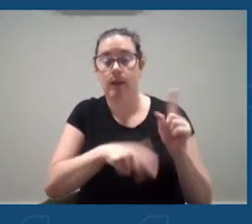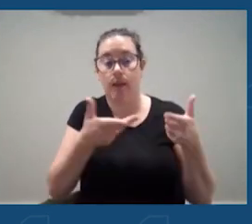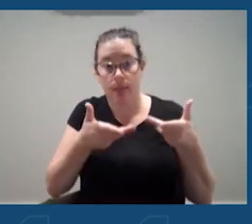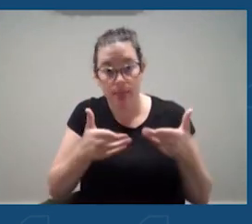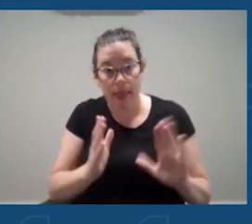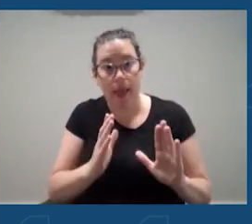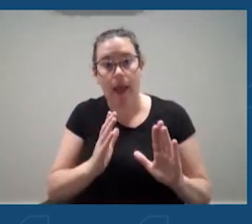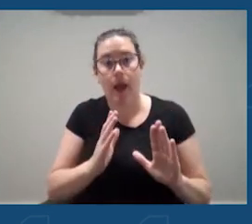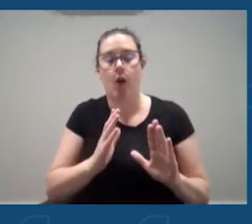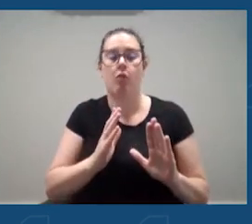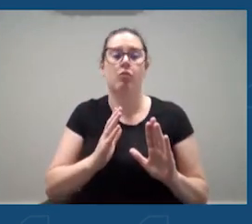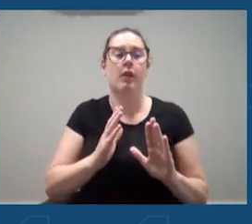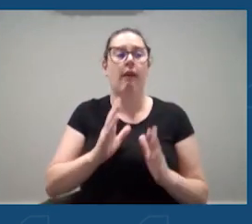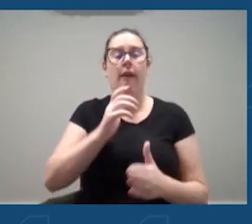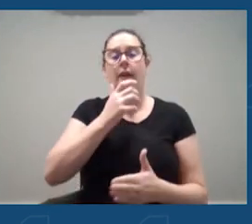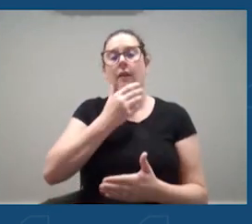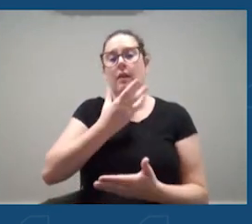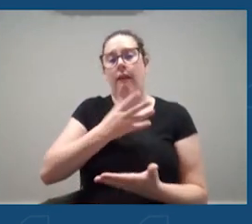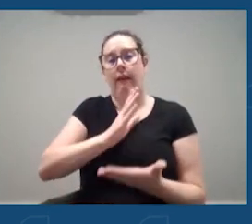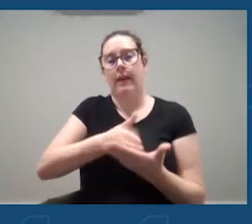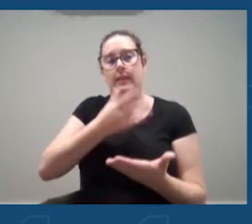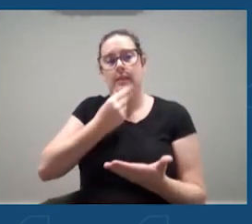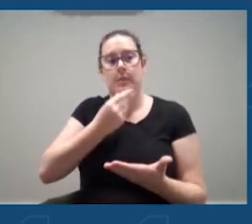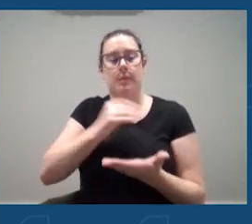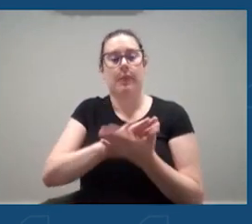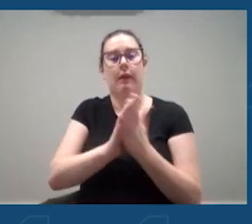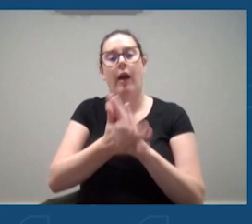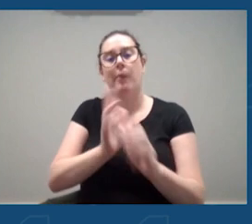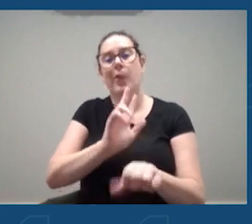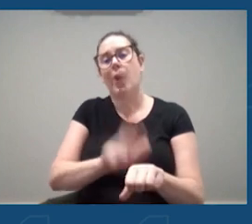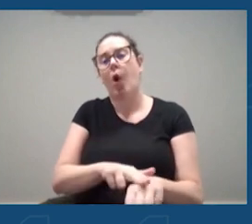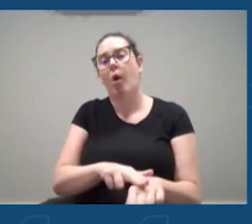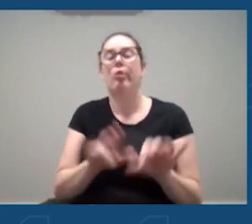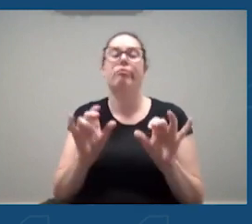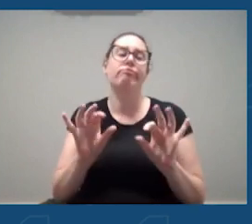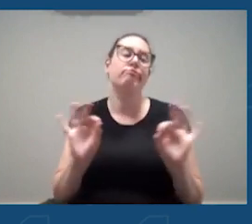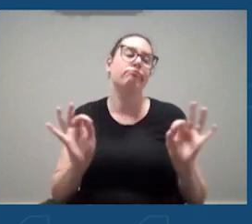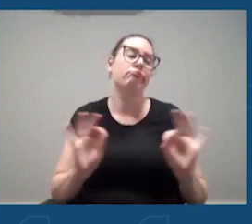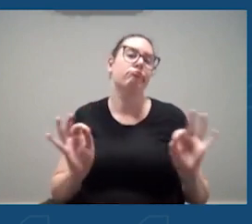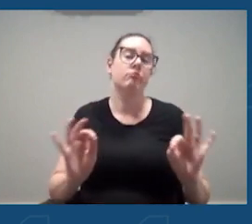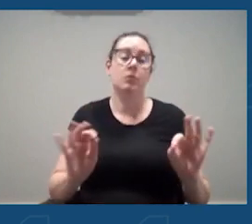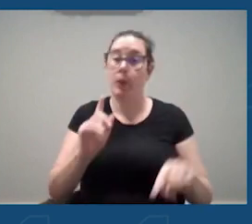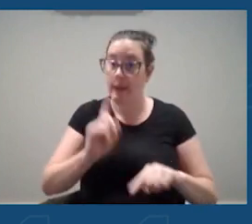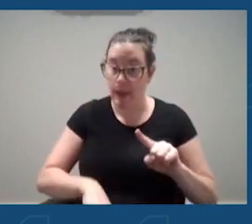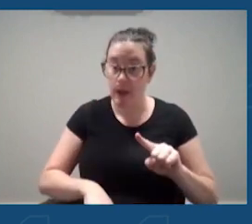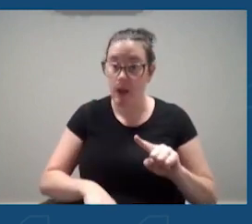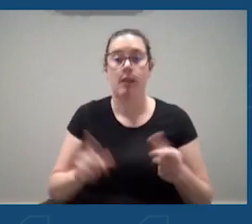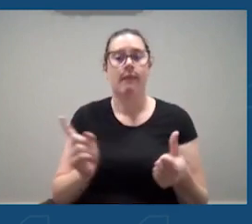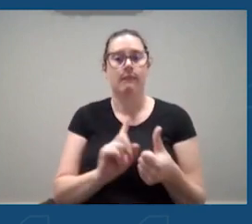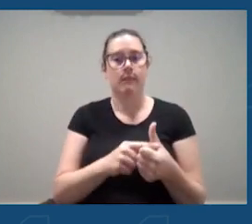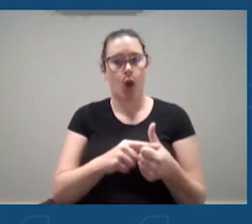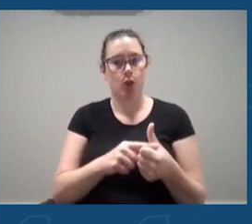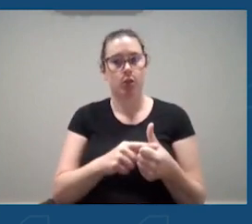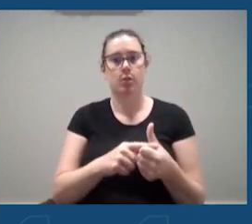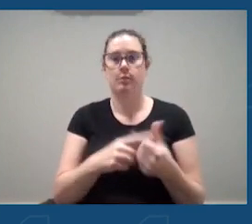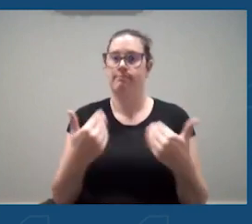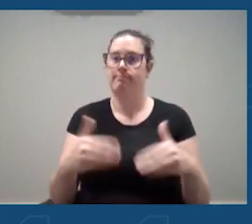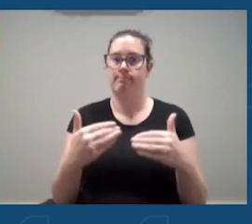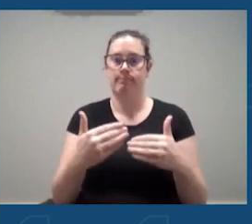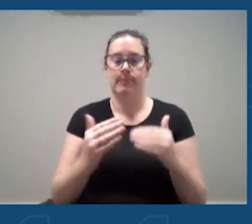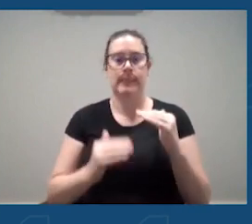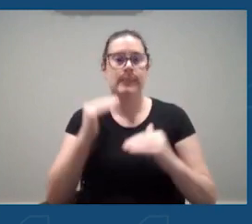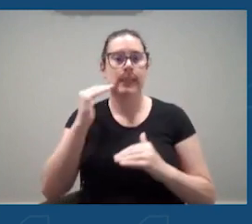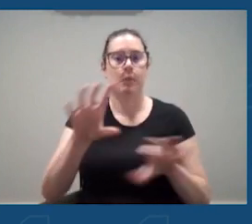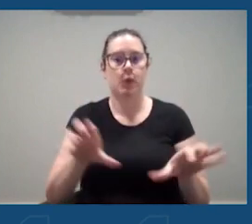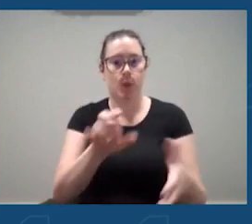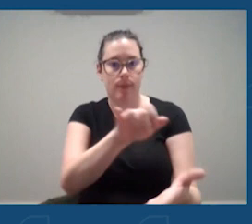normalization of anti-Semitism happen, and this is the big first step in doing that. I'm grateful to everyone who